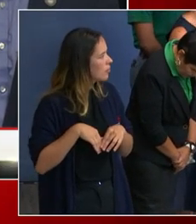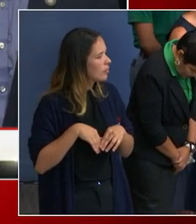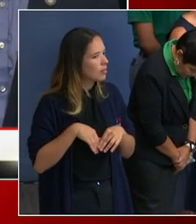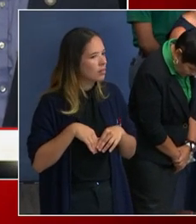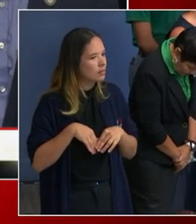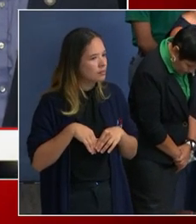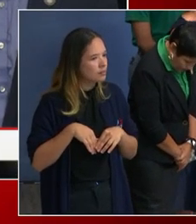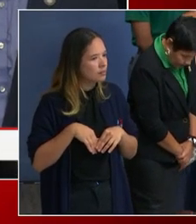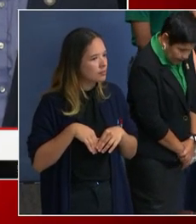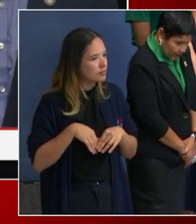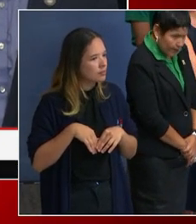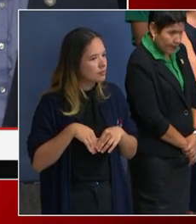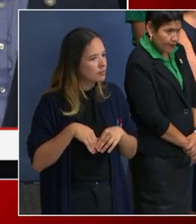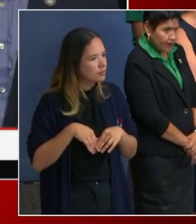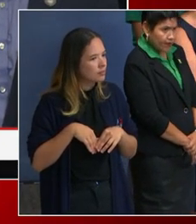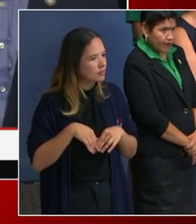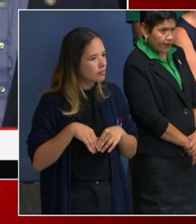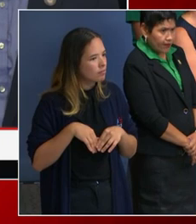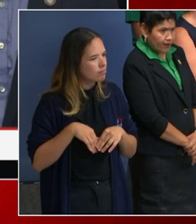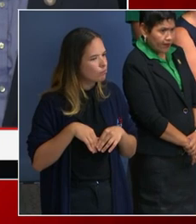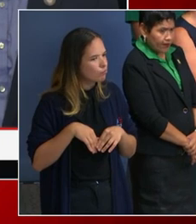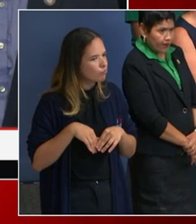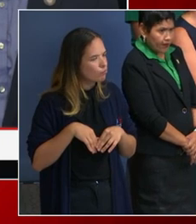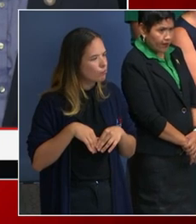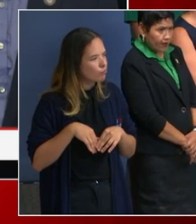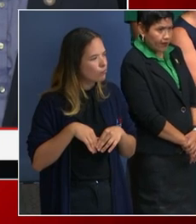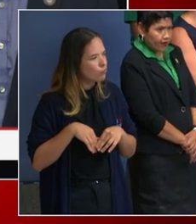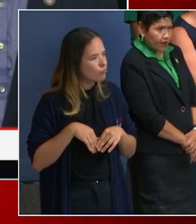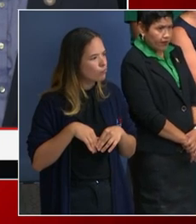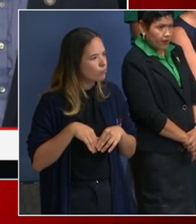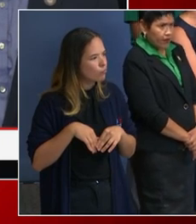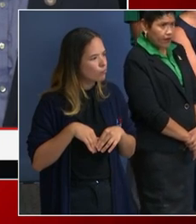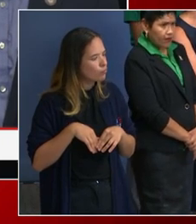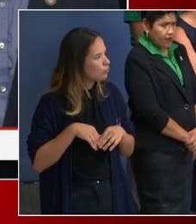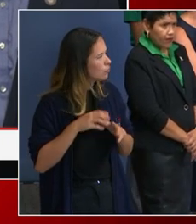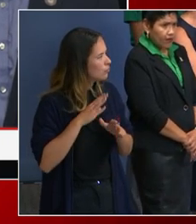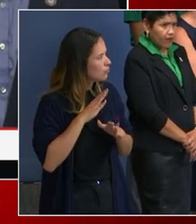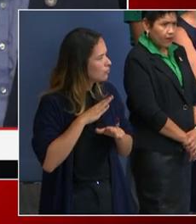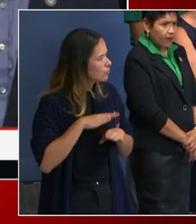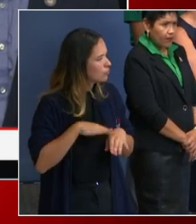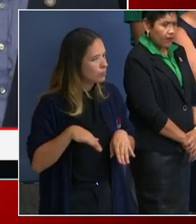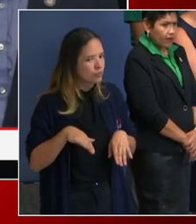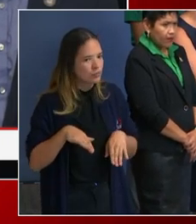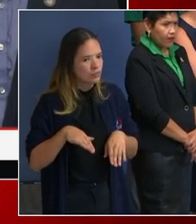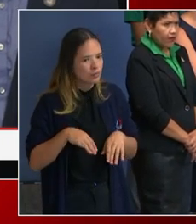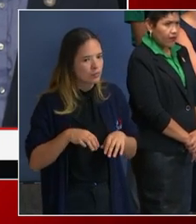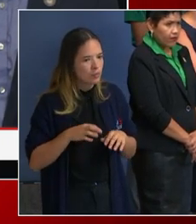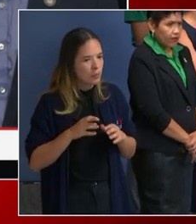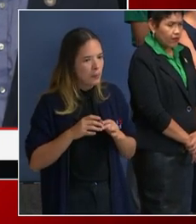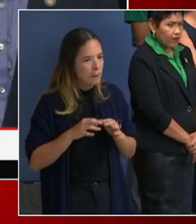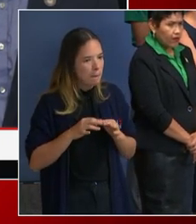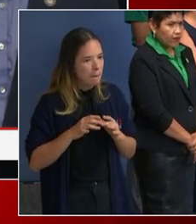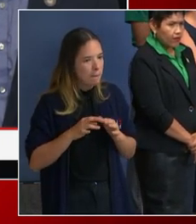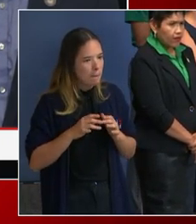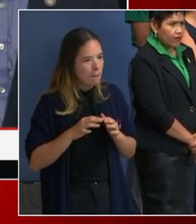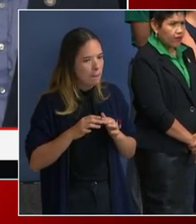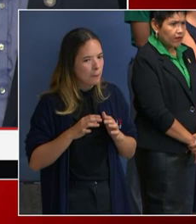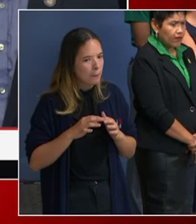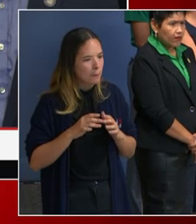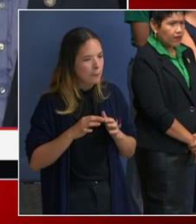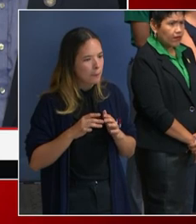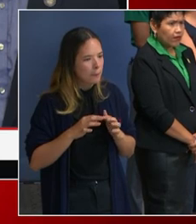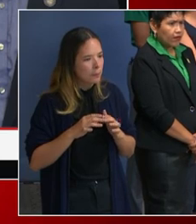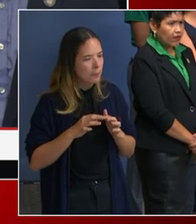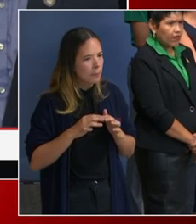We understand that another order is about to be released in the wake of multiple deaths. And my question is, how can you